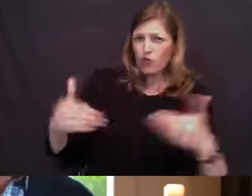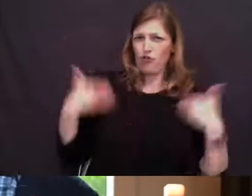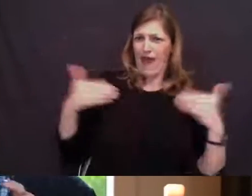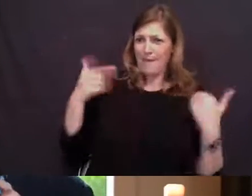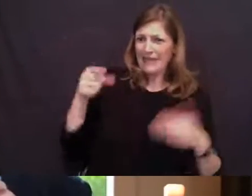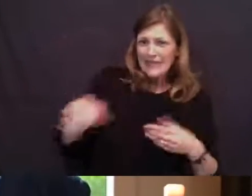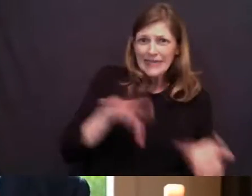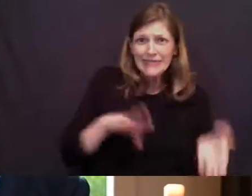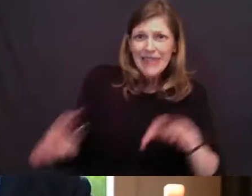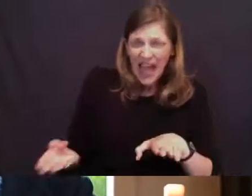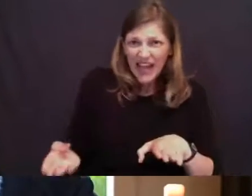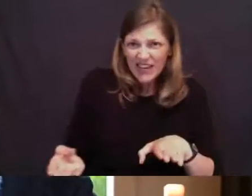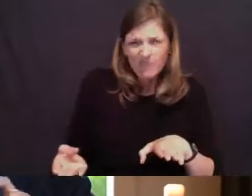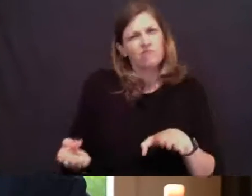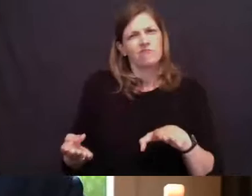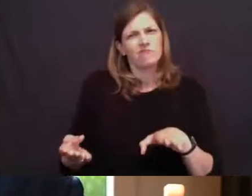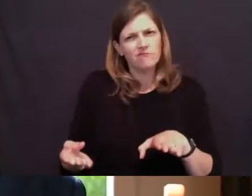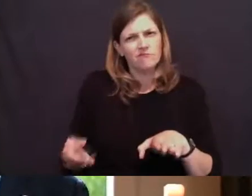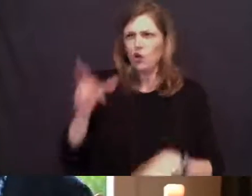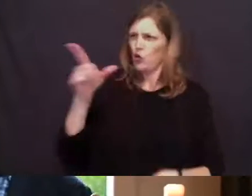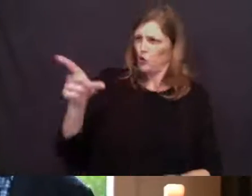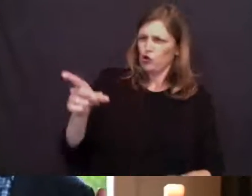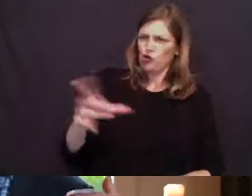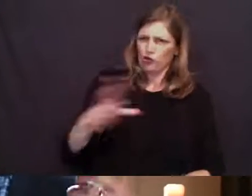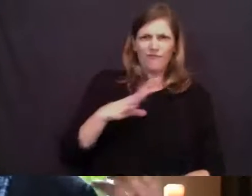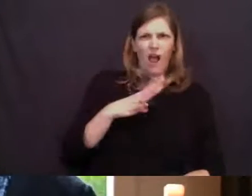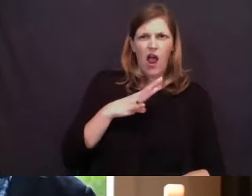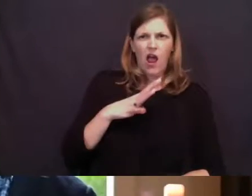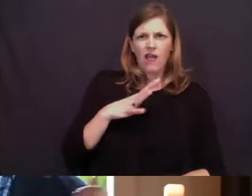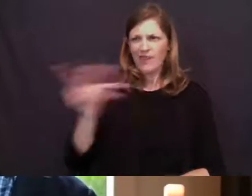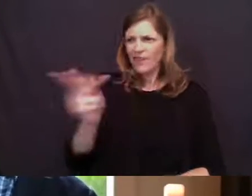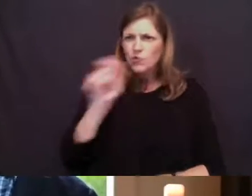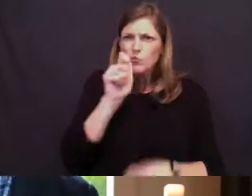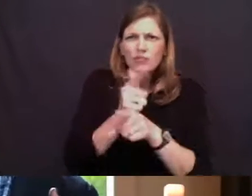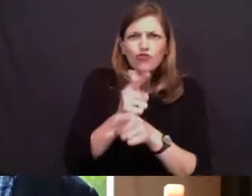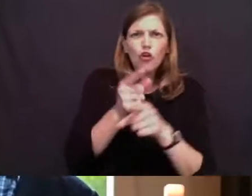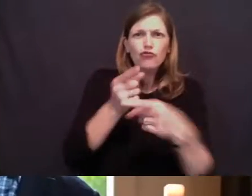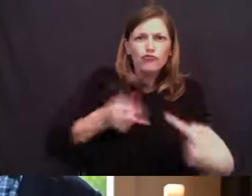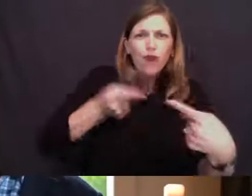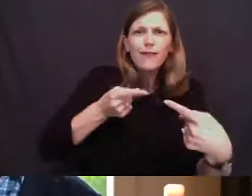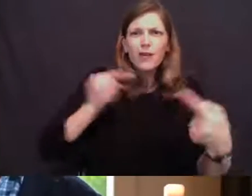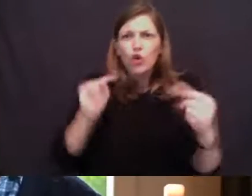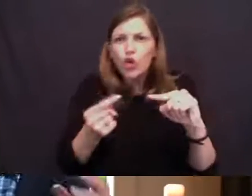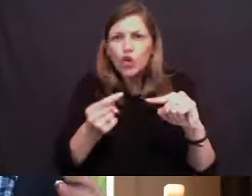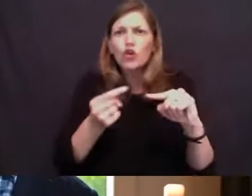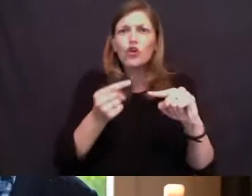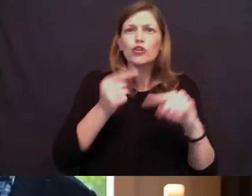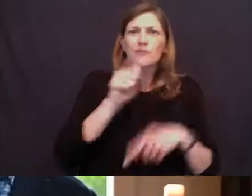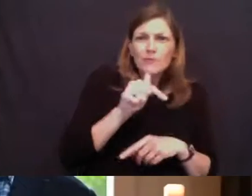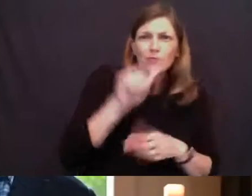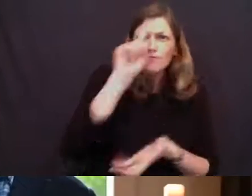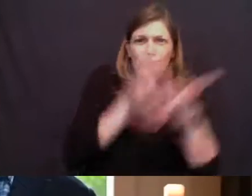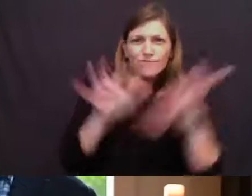died, and you're okay that Mary and Martha are struggling and hurt and confused and disappointed? You're